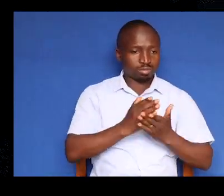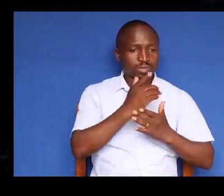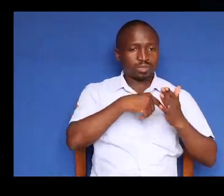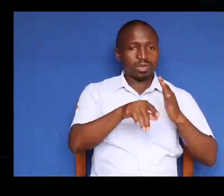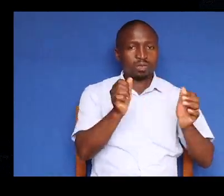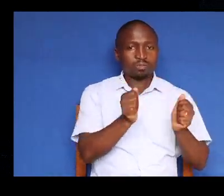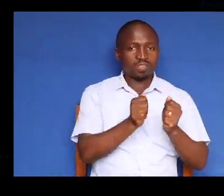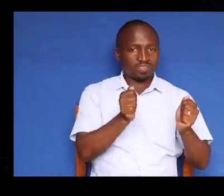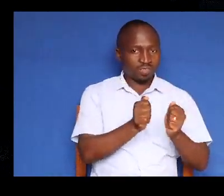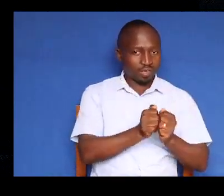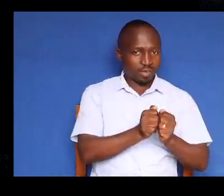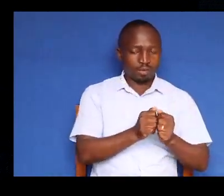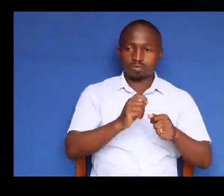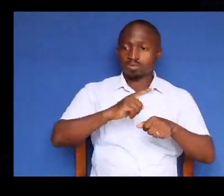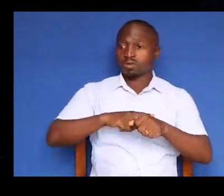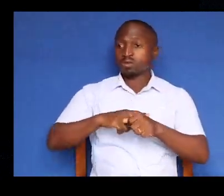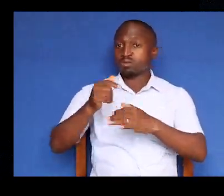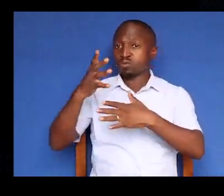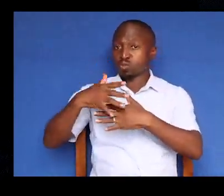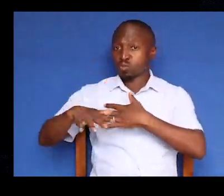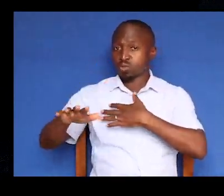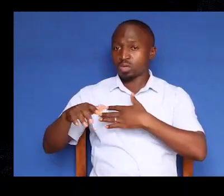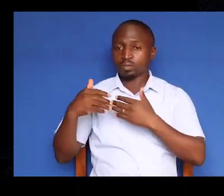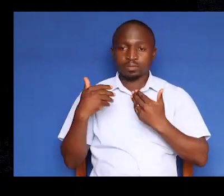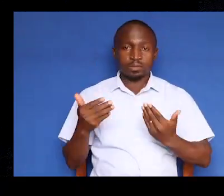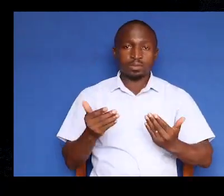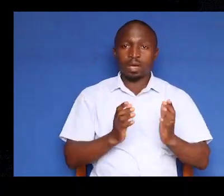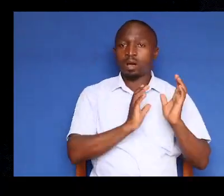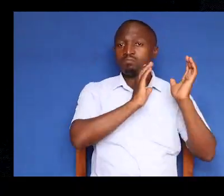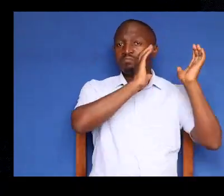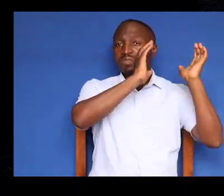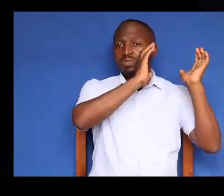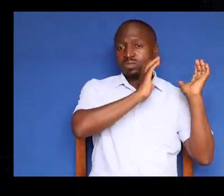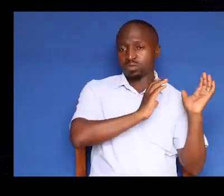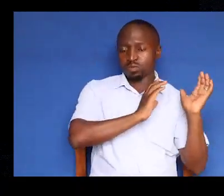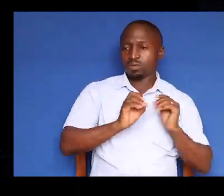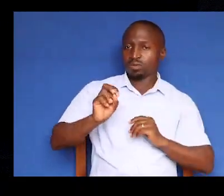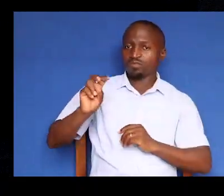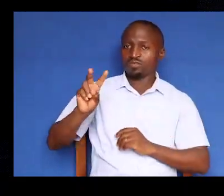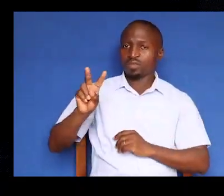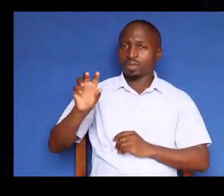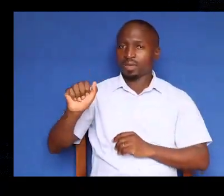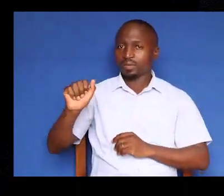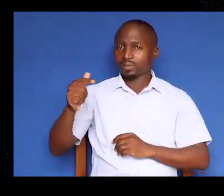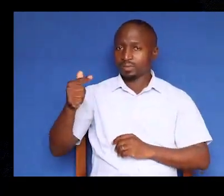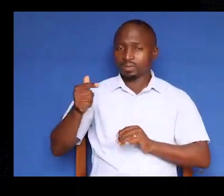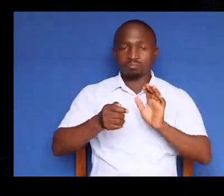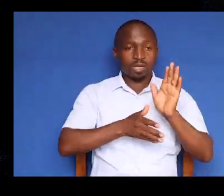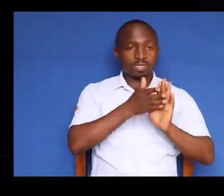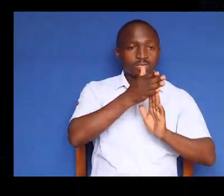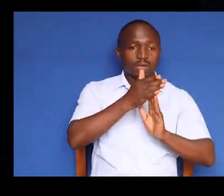sometimes even on services. So the burden or incidence of VAT is